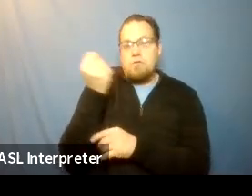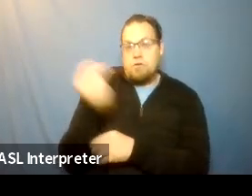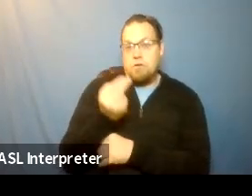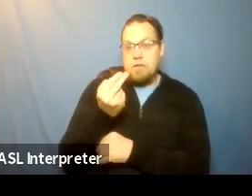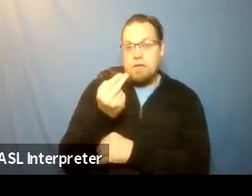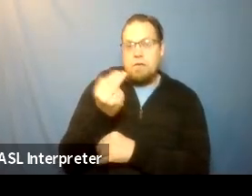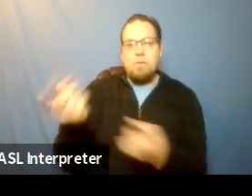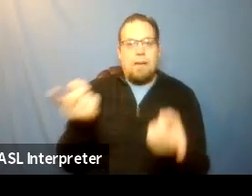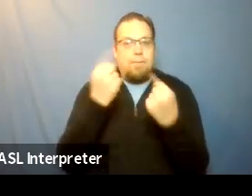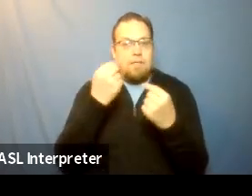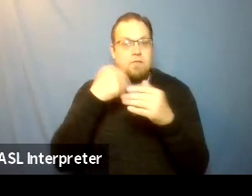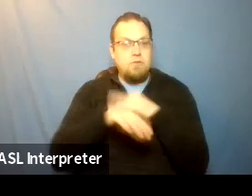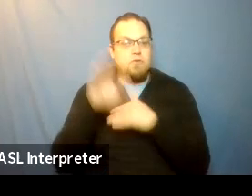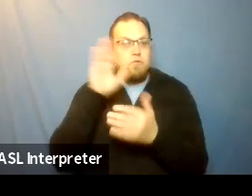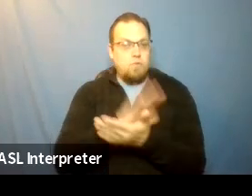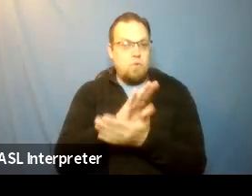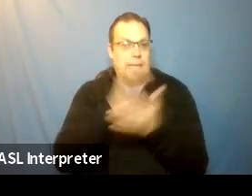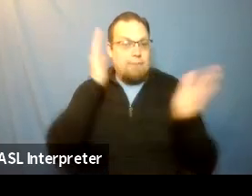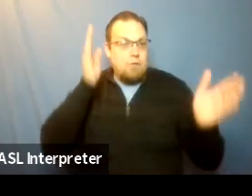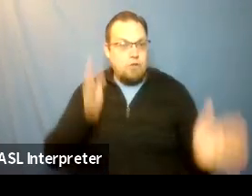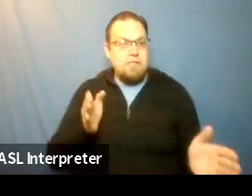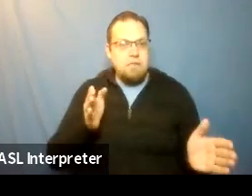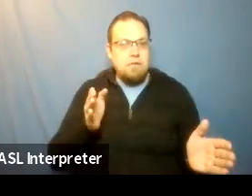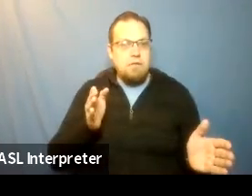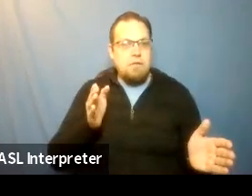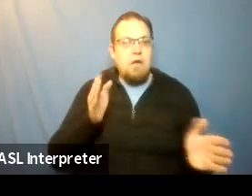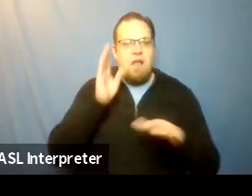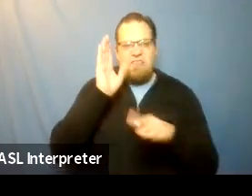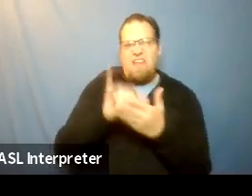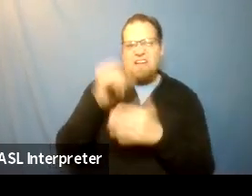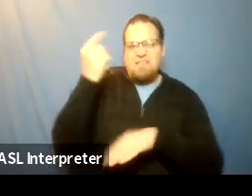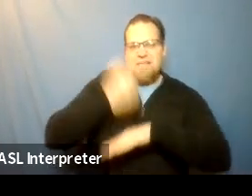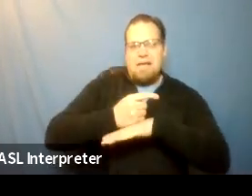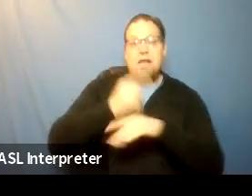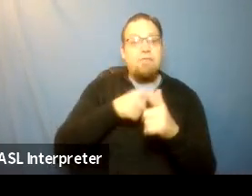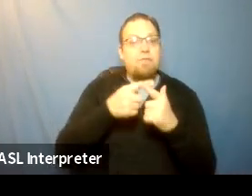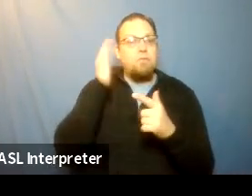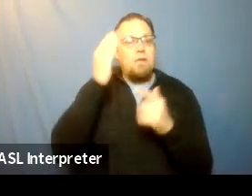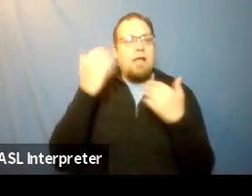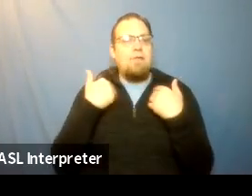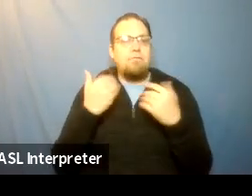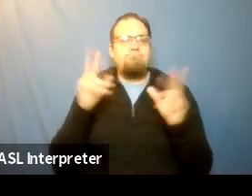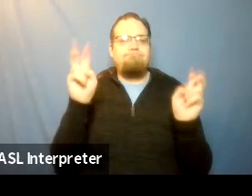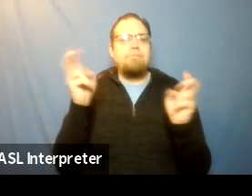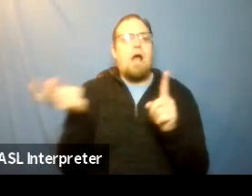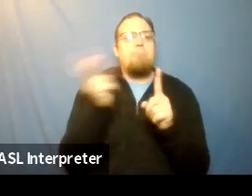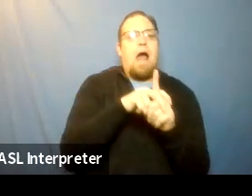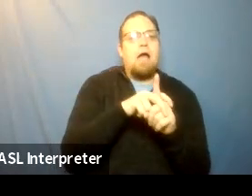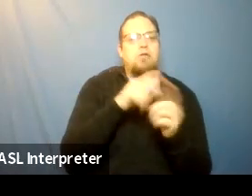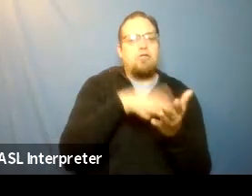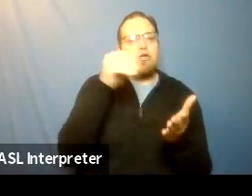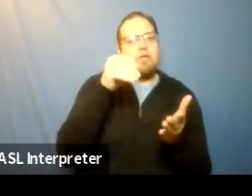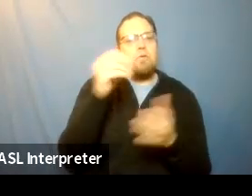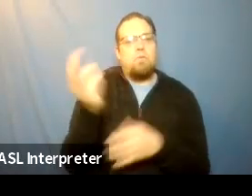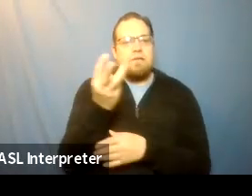you come into school now in person on those days, and then you would have applied learning on Wednesday and Friday.